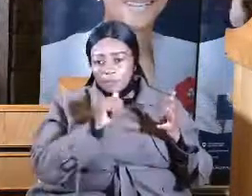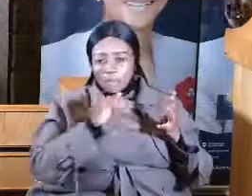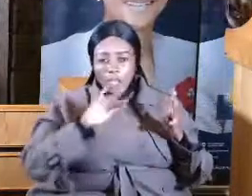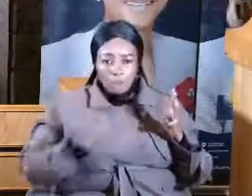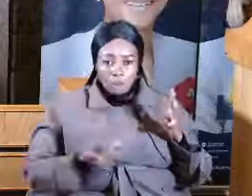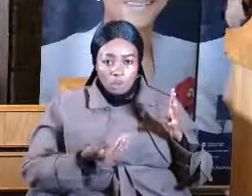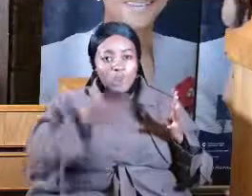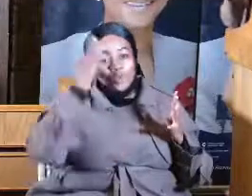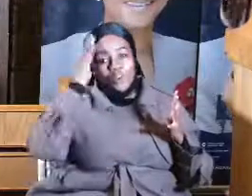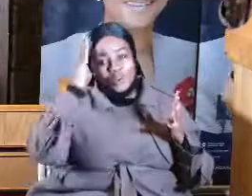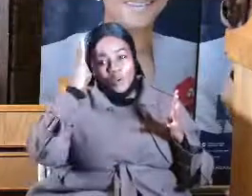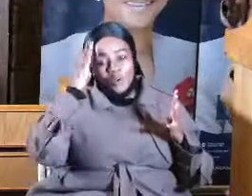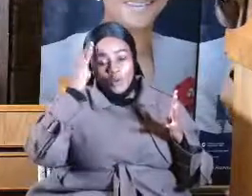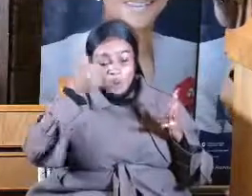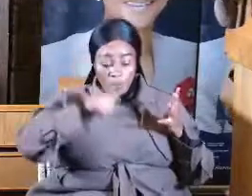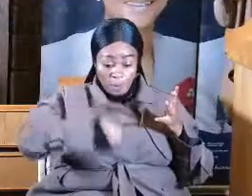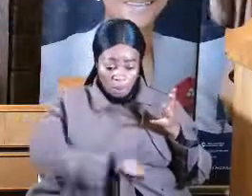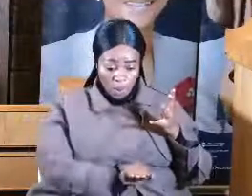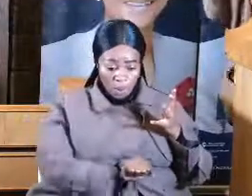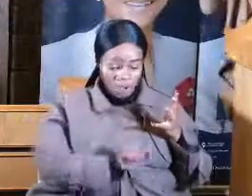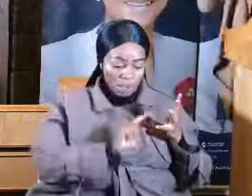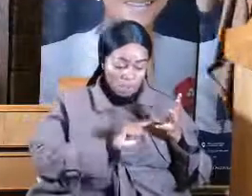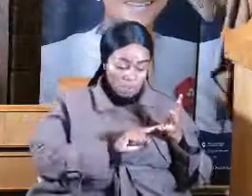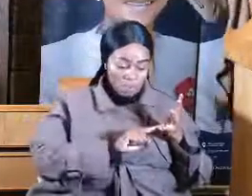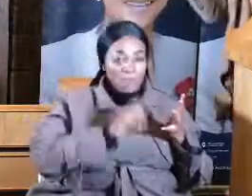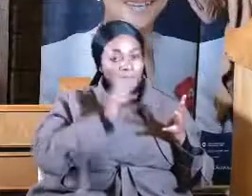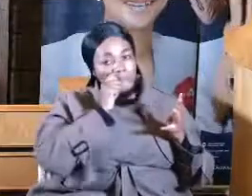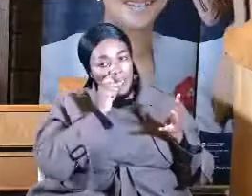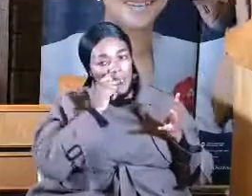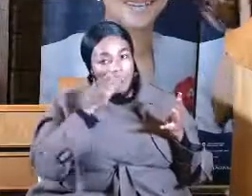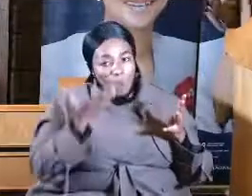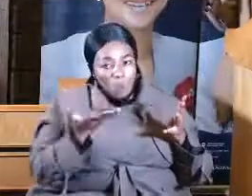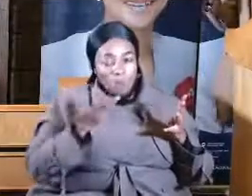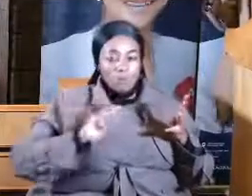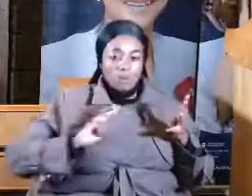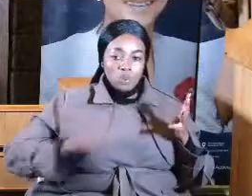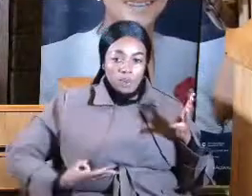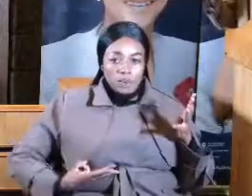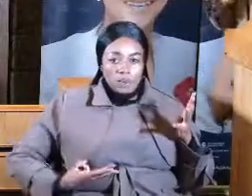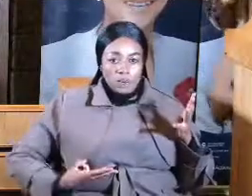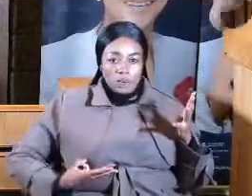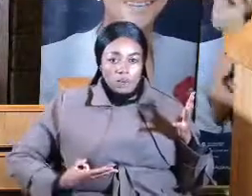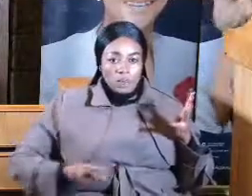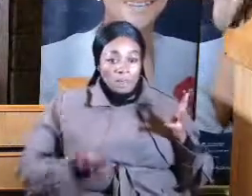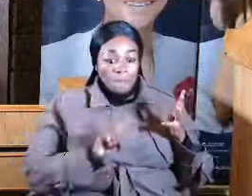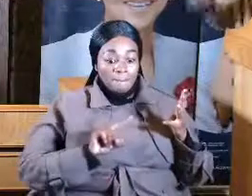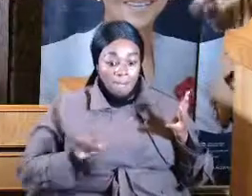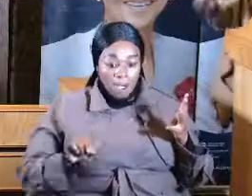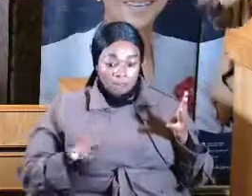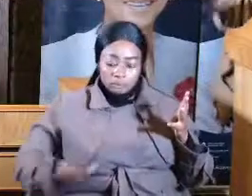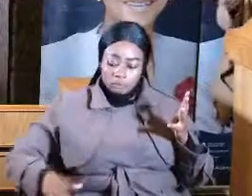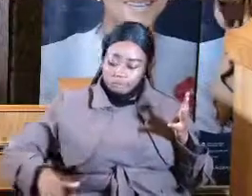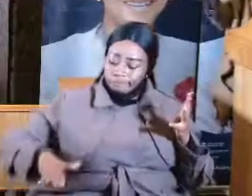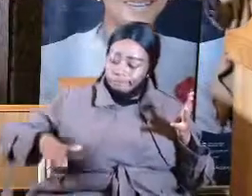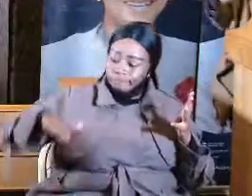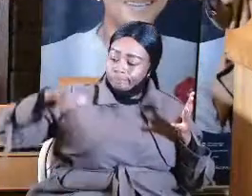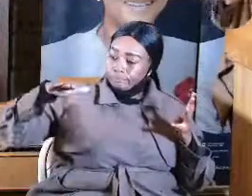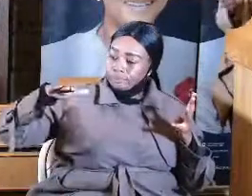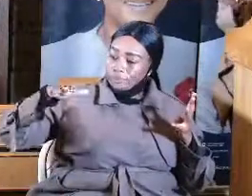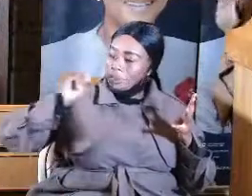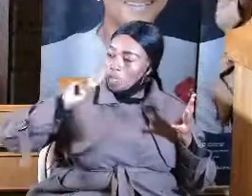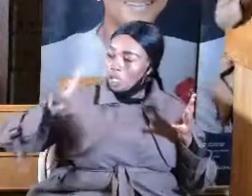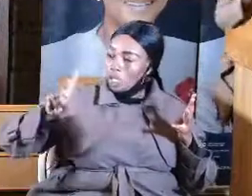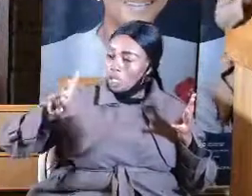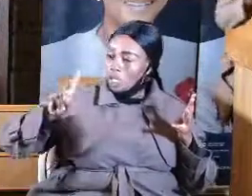all know that when we are born, we're either assigned male or female. But as we grow up, we realize